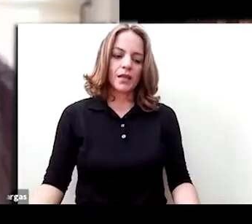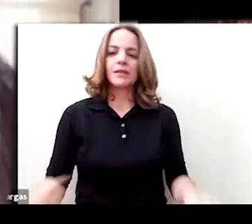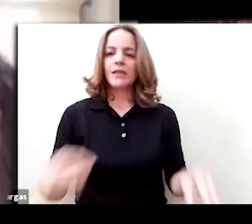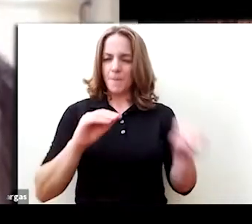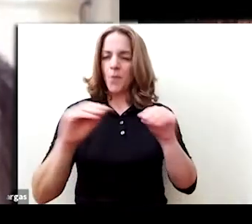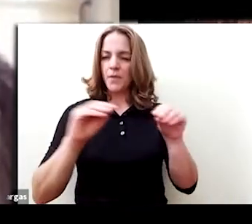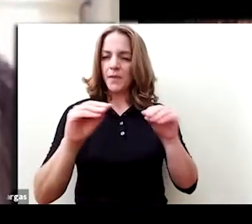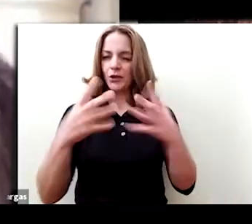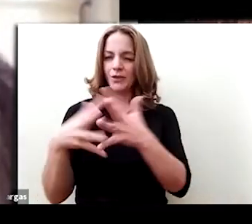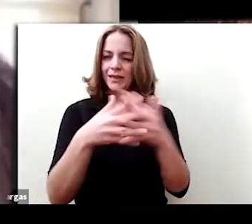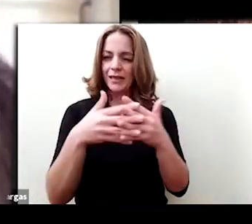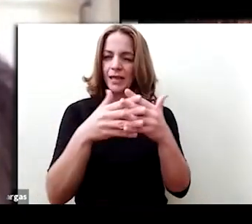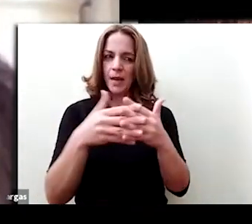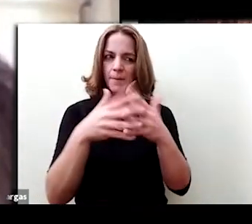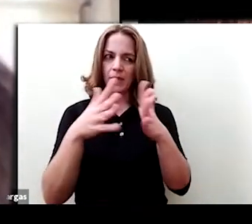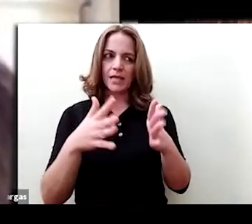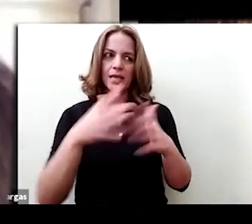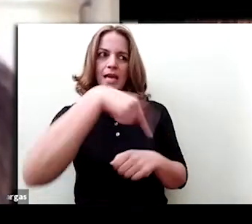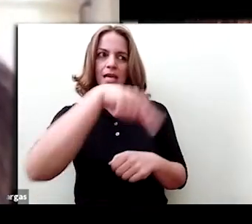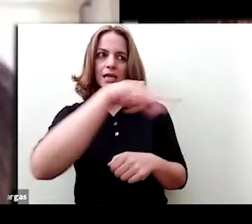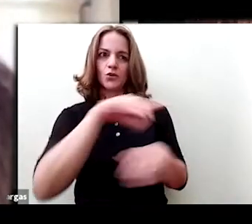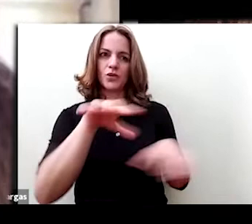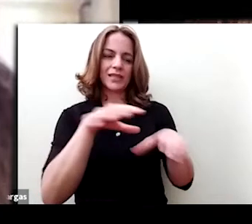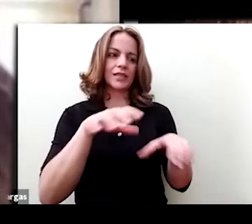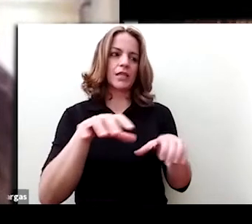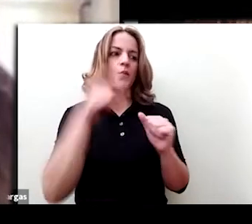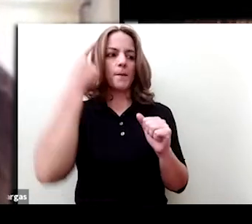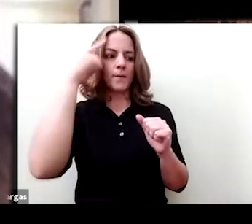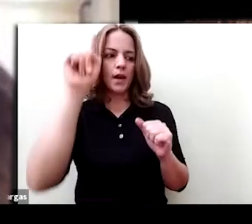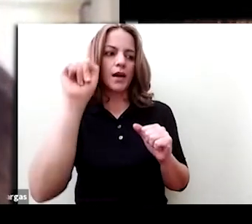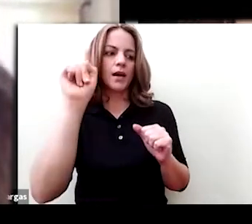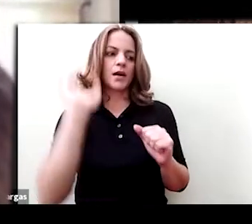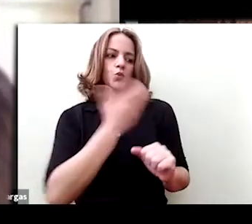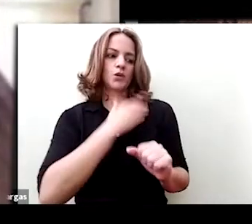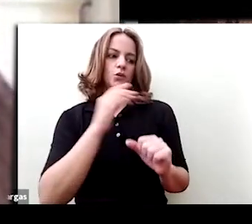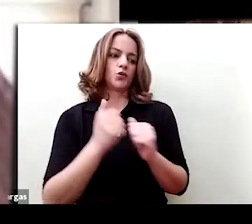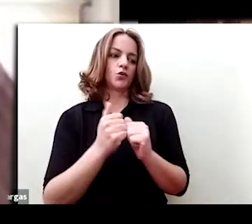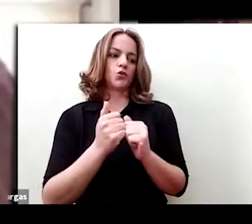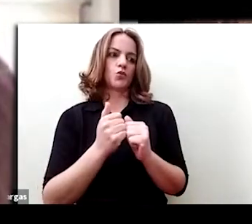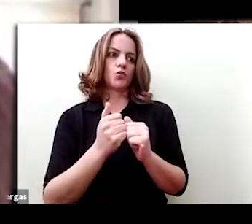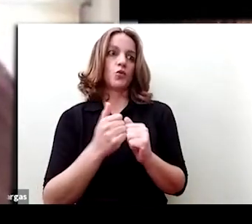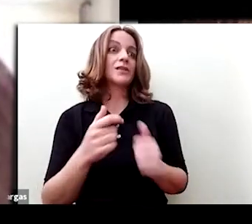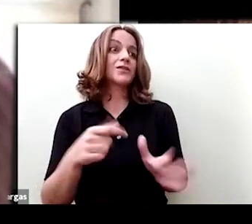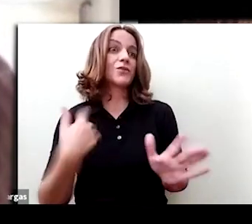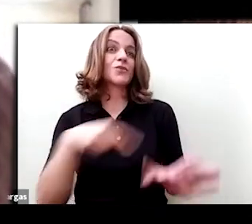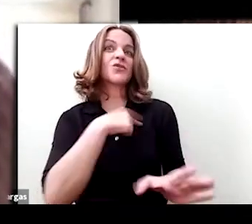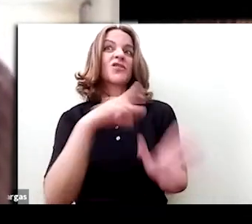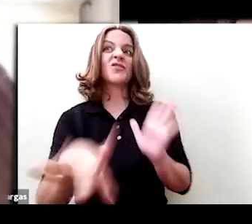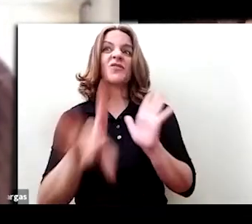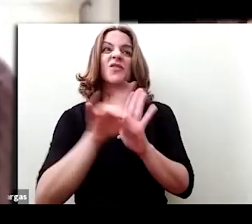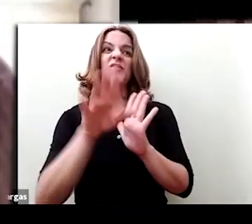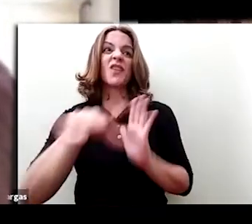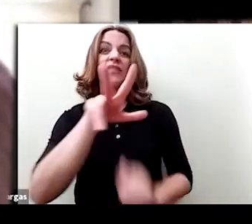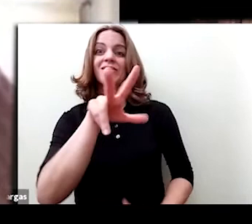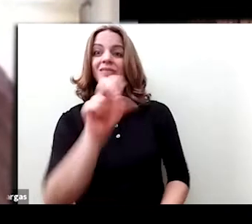episodes. And we found over 30 now. So that was really